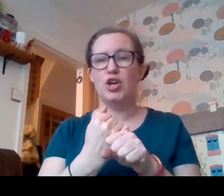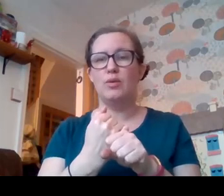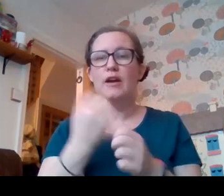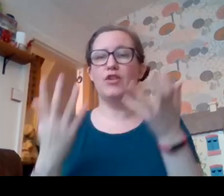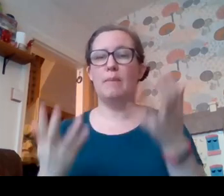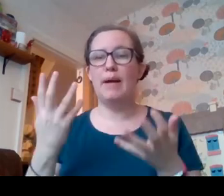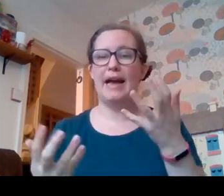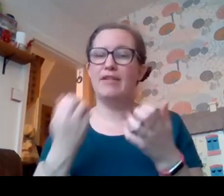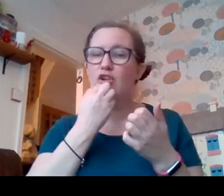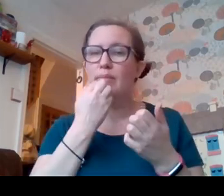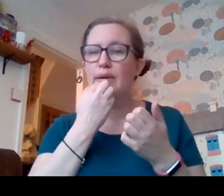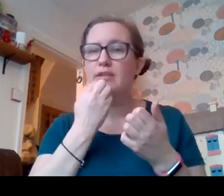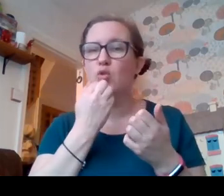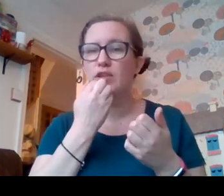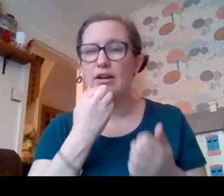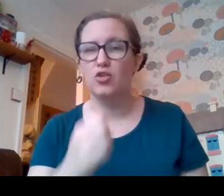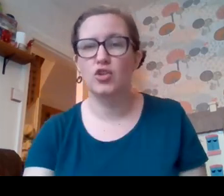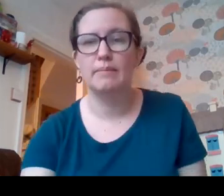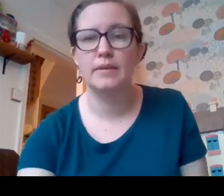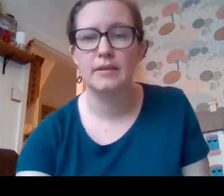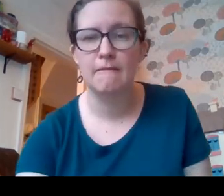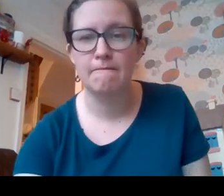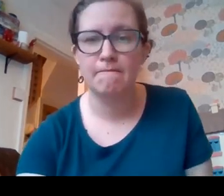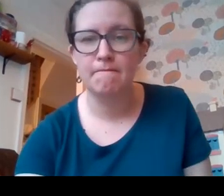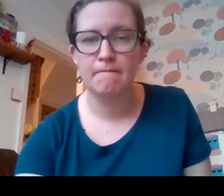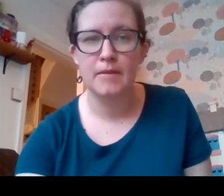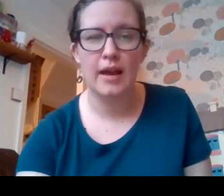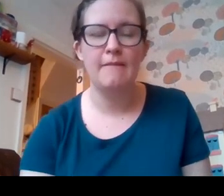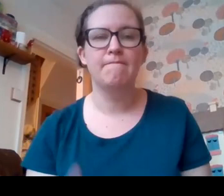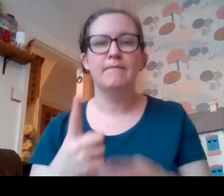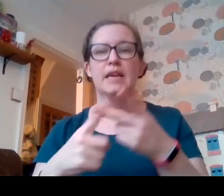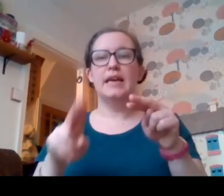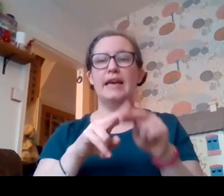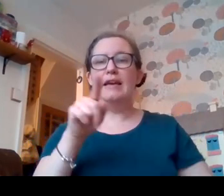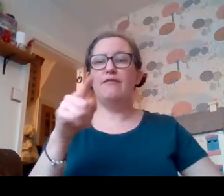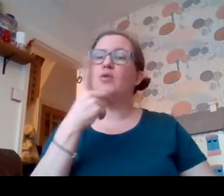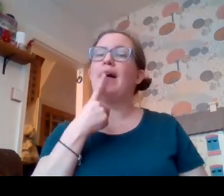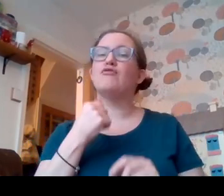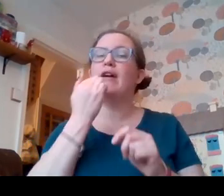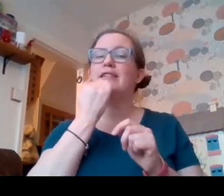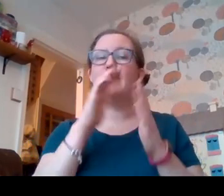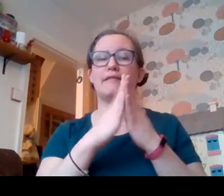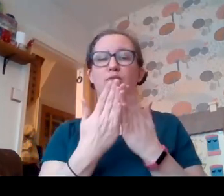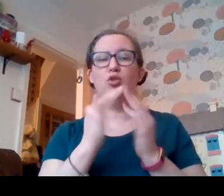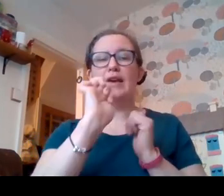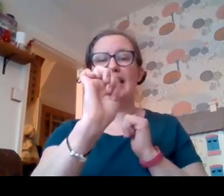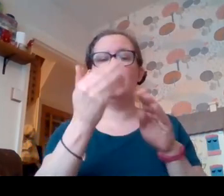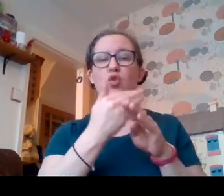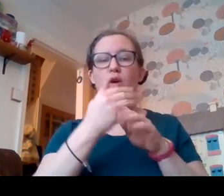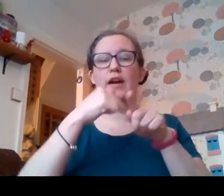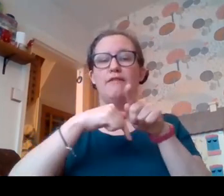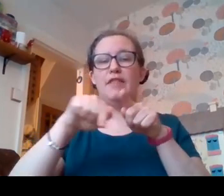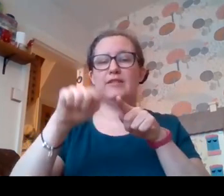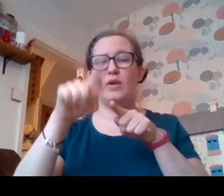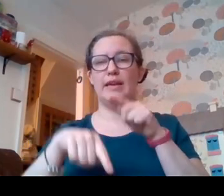equals to for comparing numbers or sums. Okay? If you have a red maths book, here